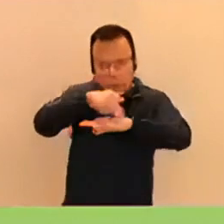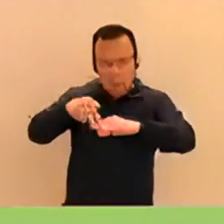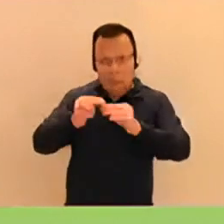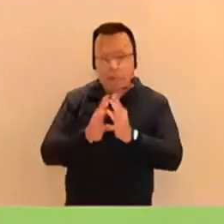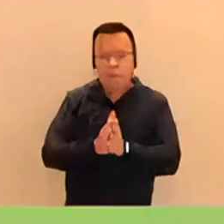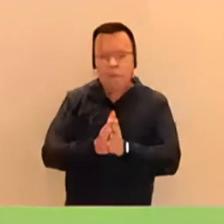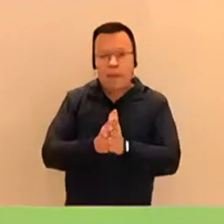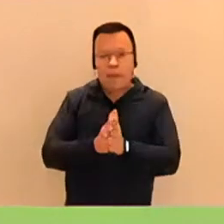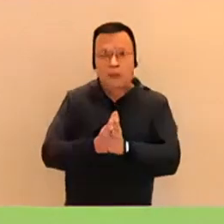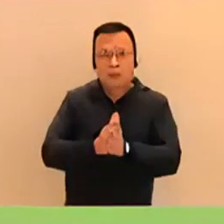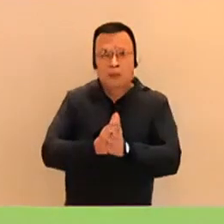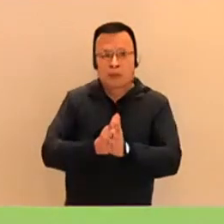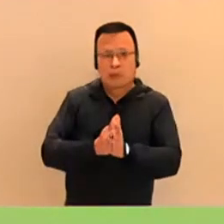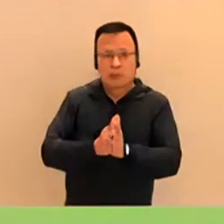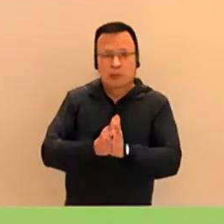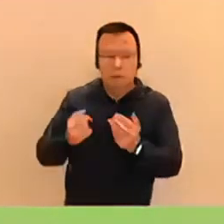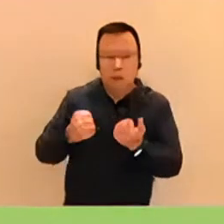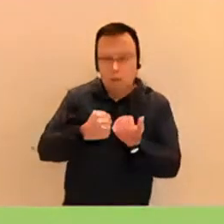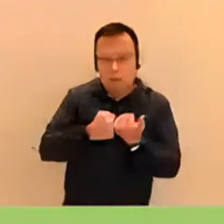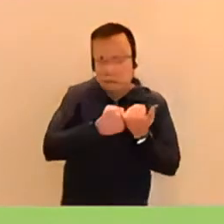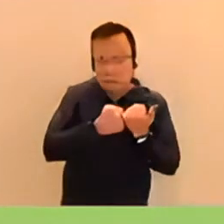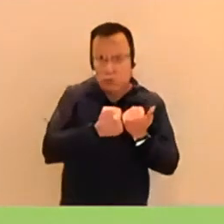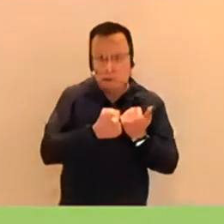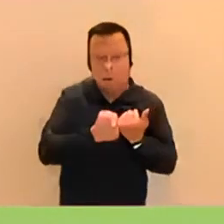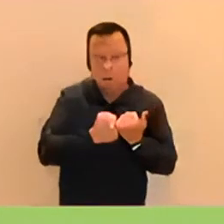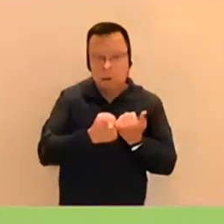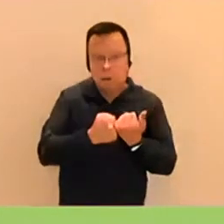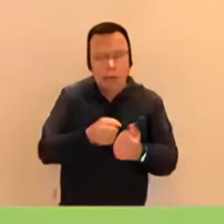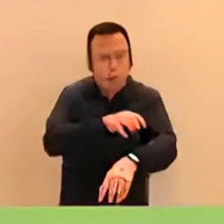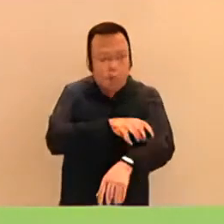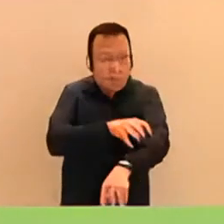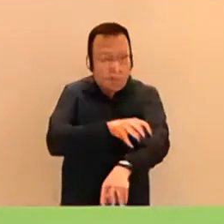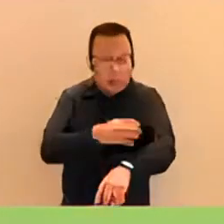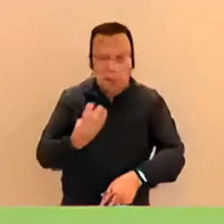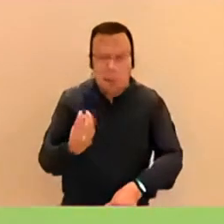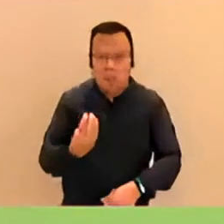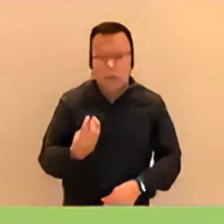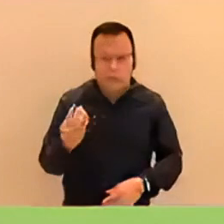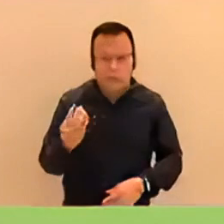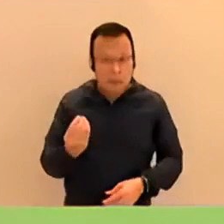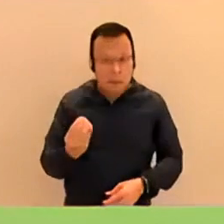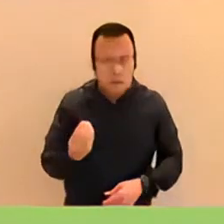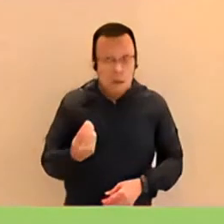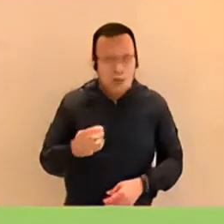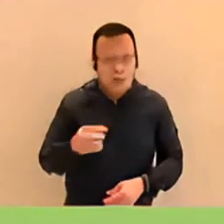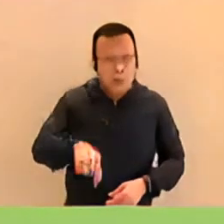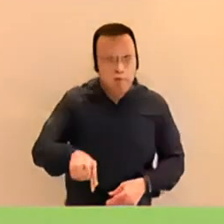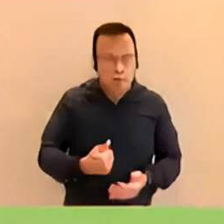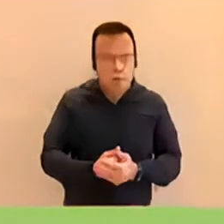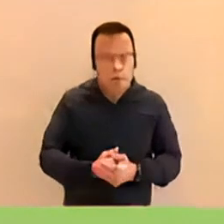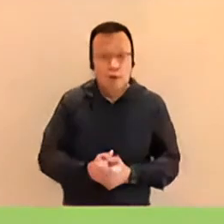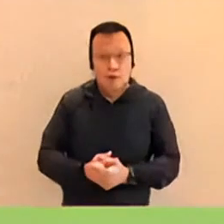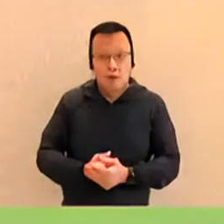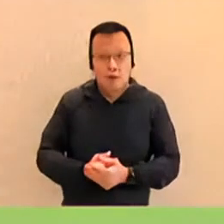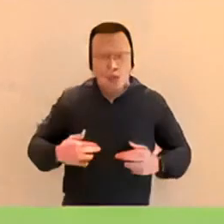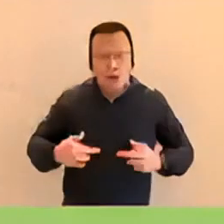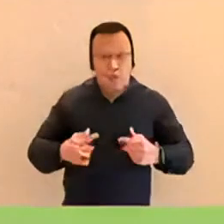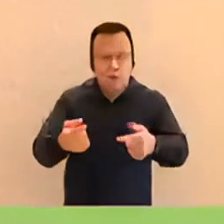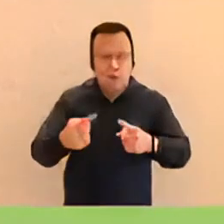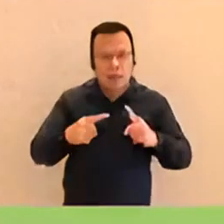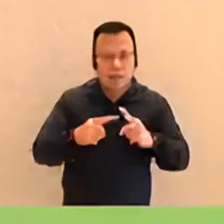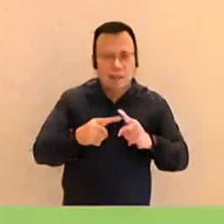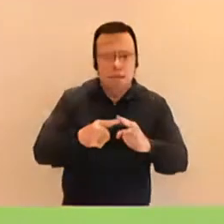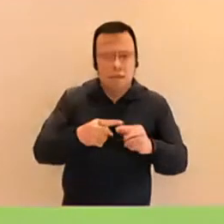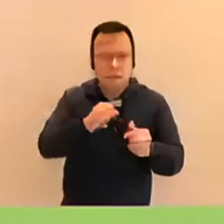ecologically sensitive wetland areas and the proposed new development areas to minimize human disturbance to natural